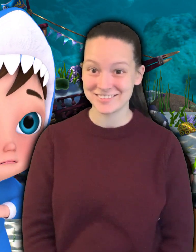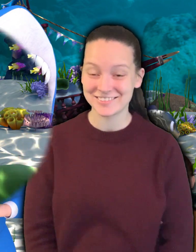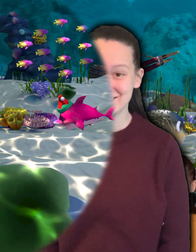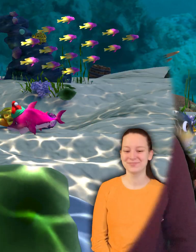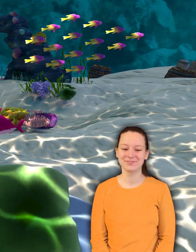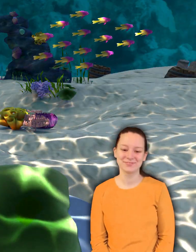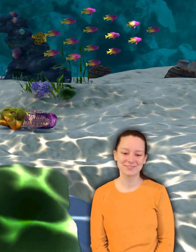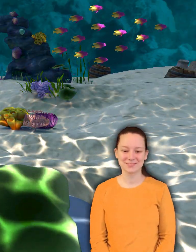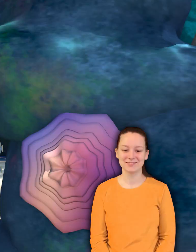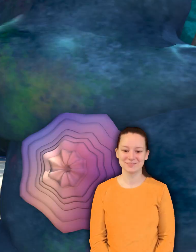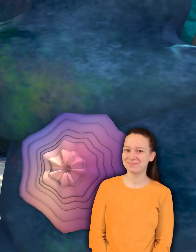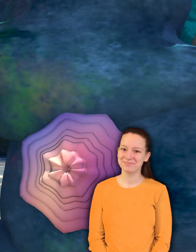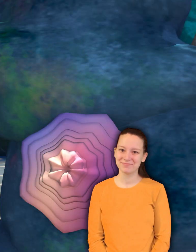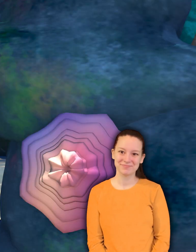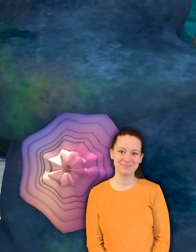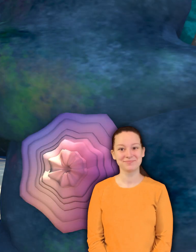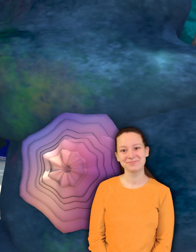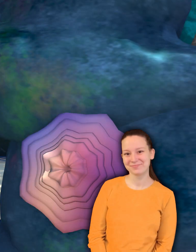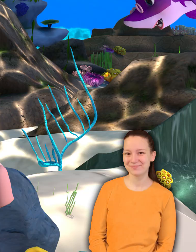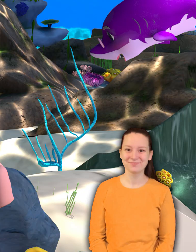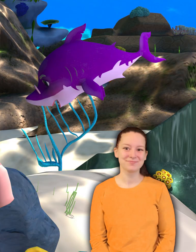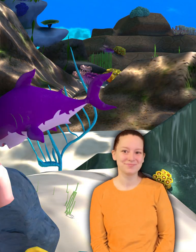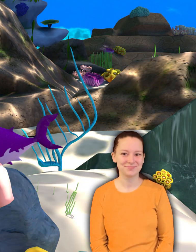Baby shark.